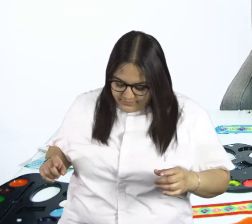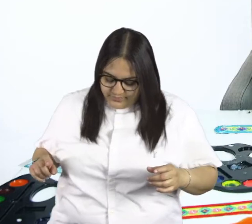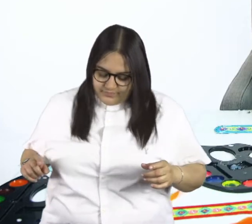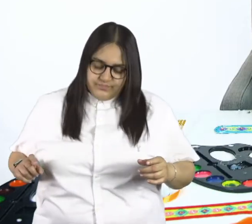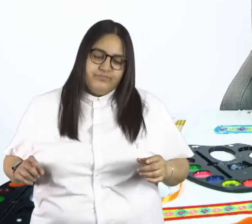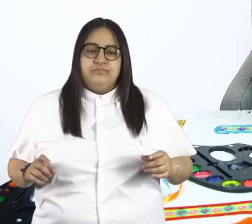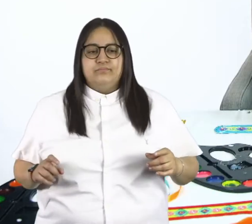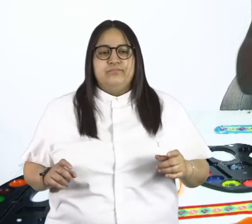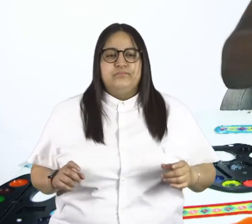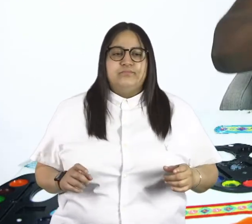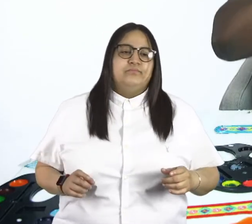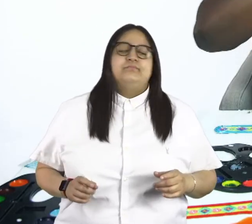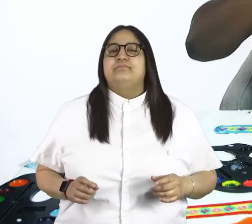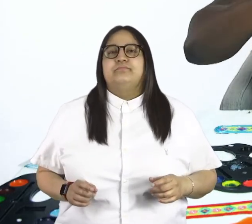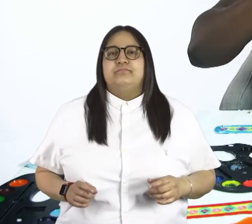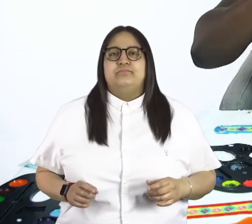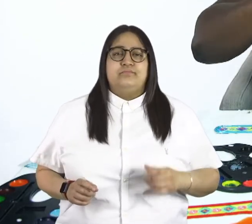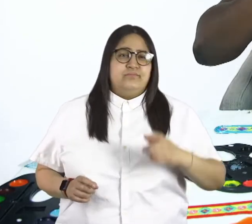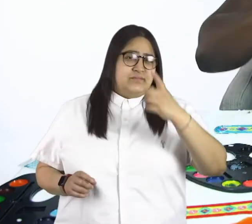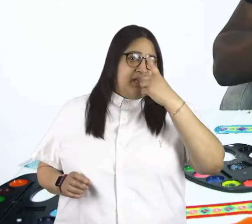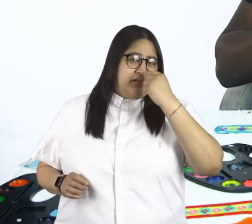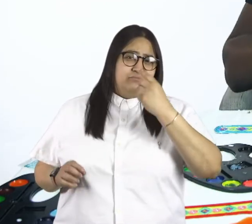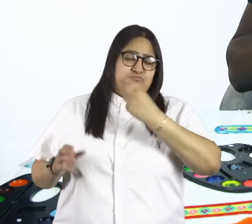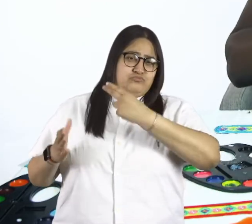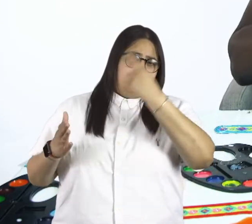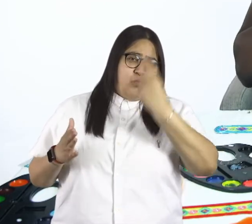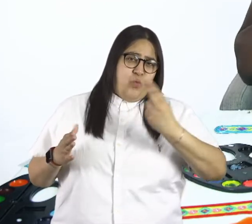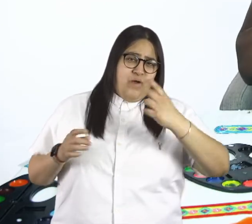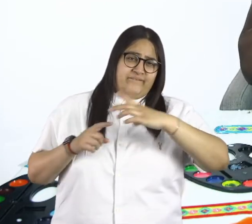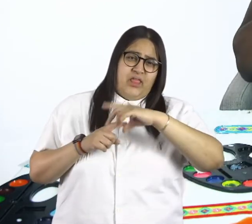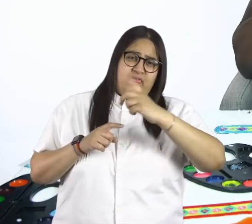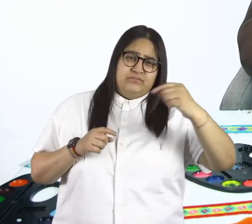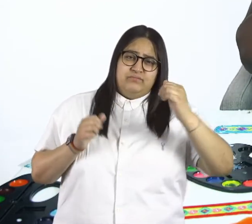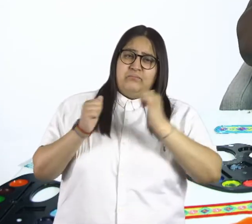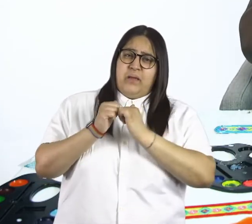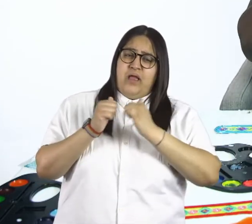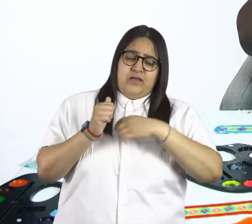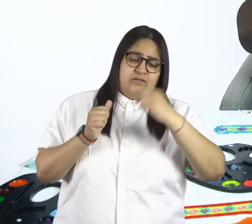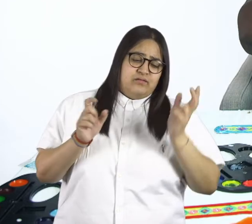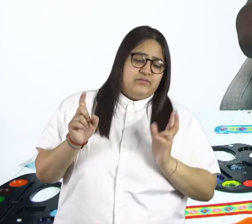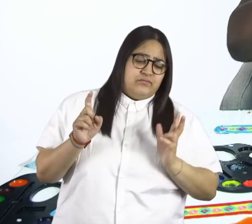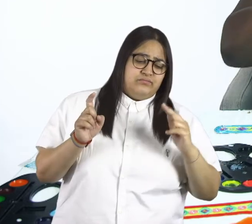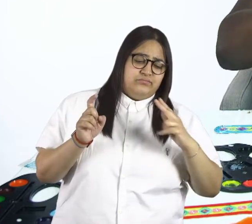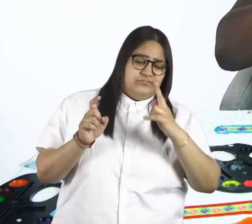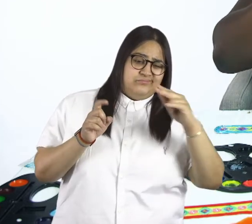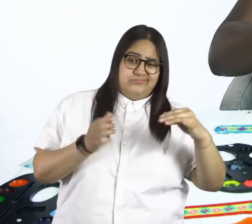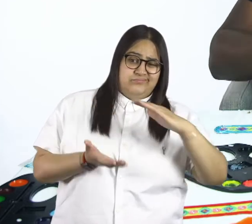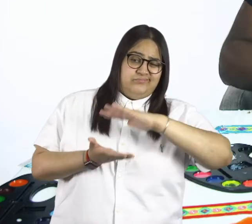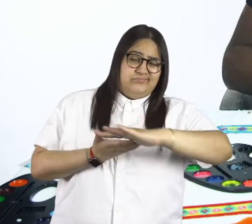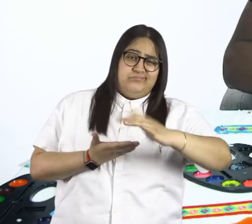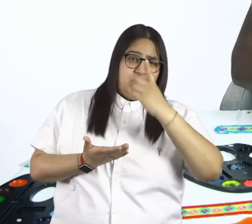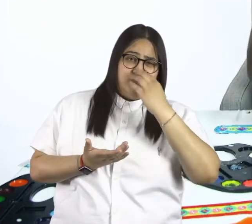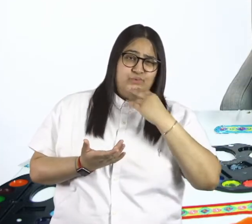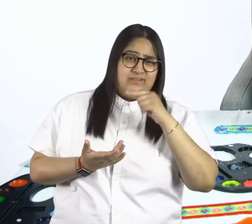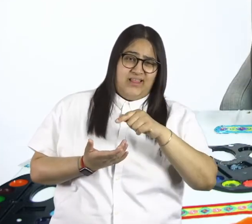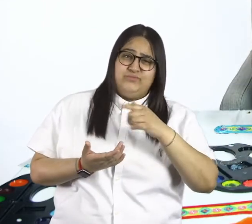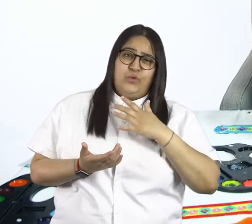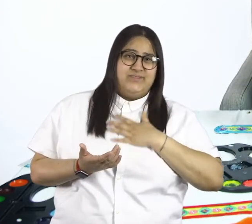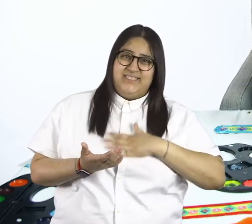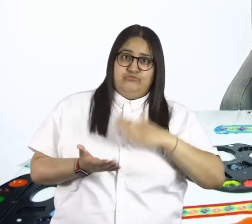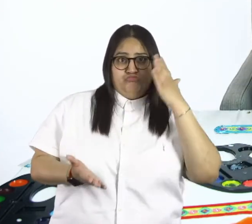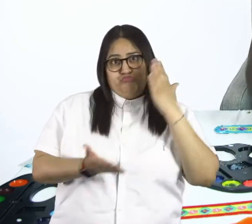can actually draw a feather out on a piece of paper or card and just cut it out and then stick it onto your headpiece.